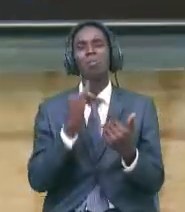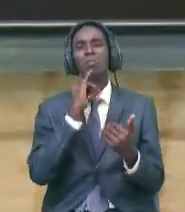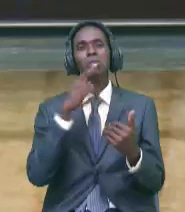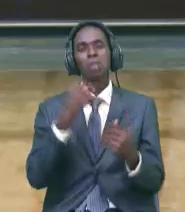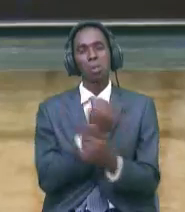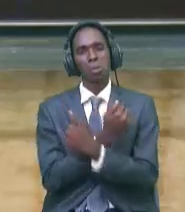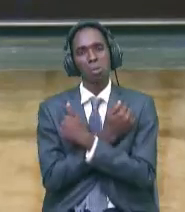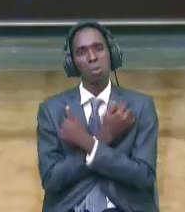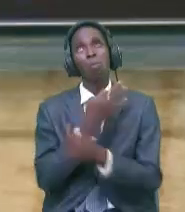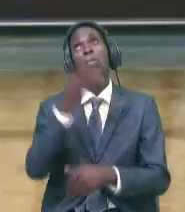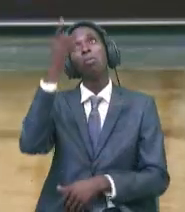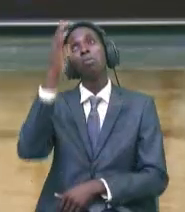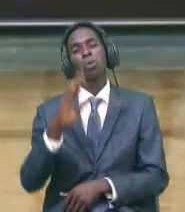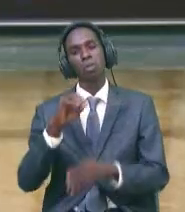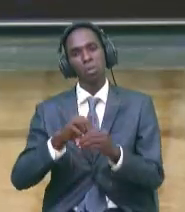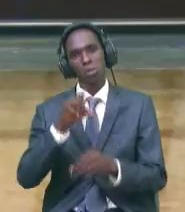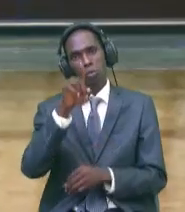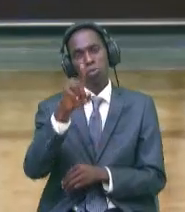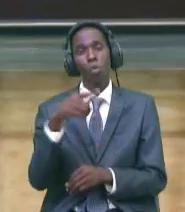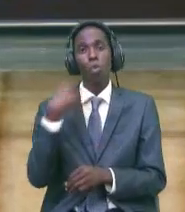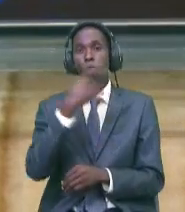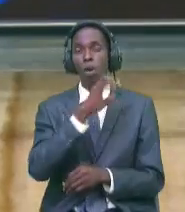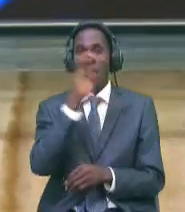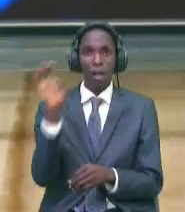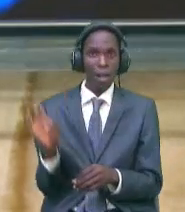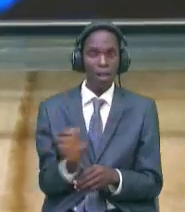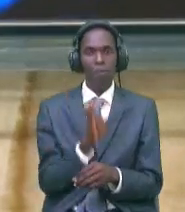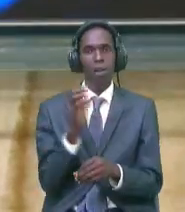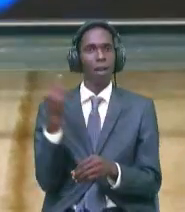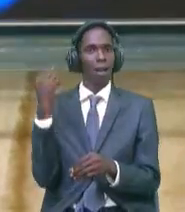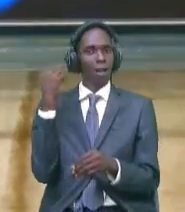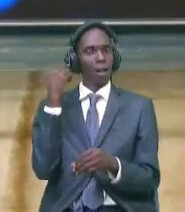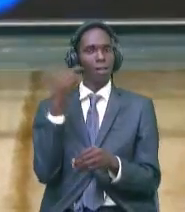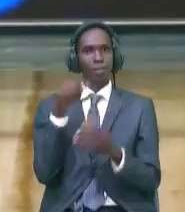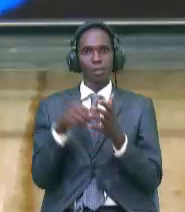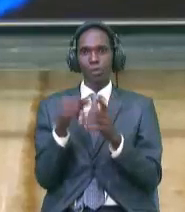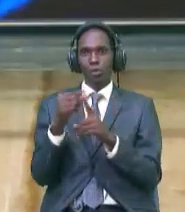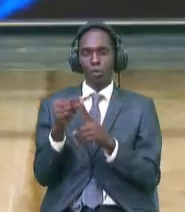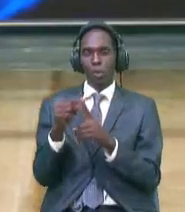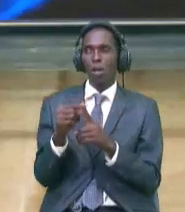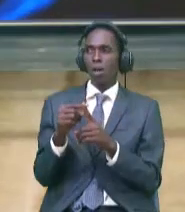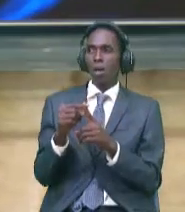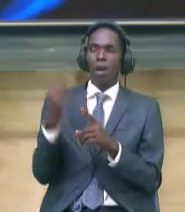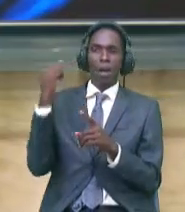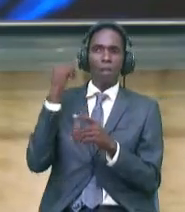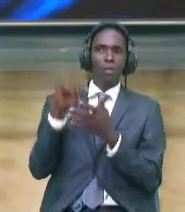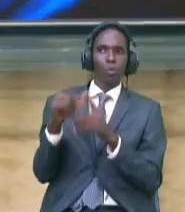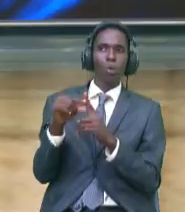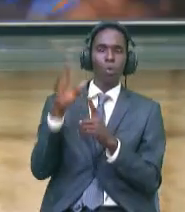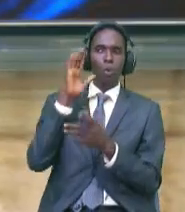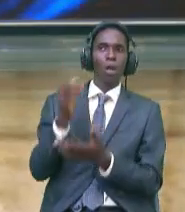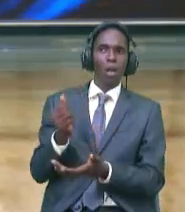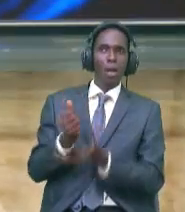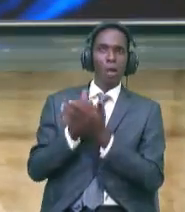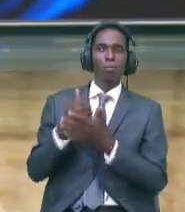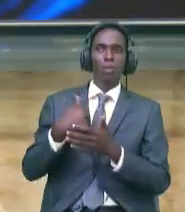him? Whoso has this world's goods, you have the knowledge that will help your brother, but you close your mouth. You have the